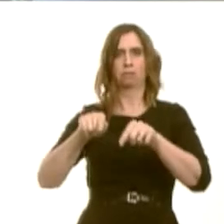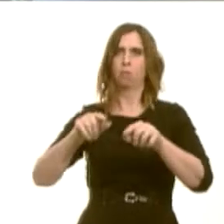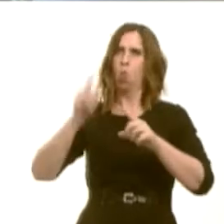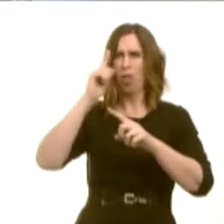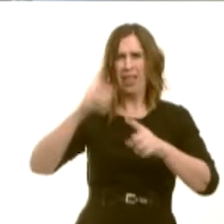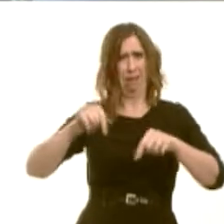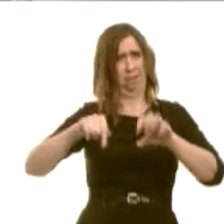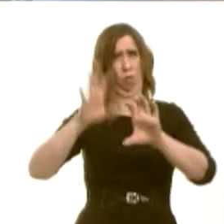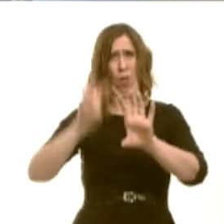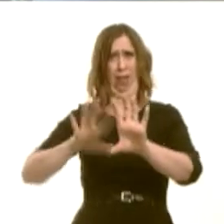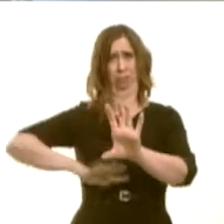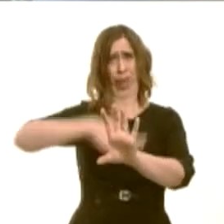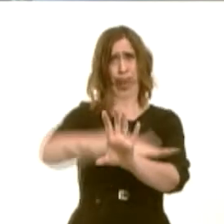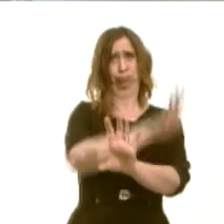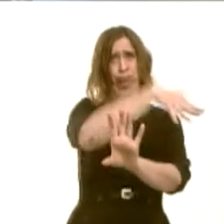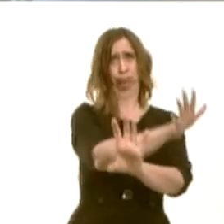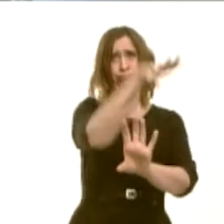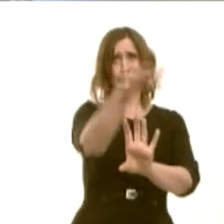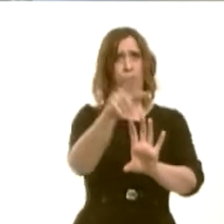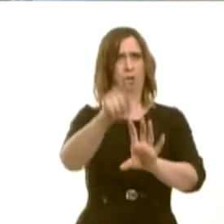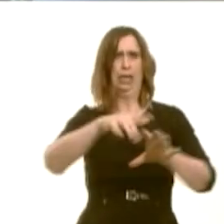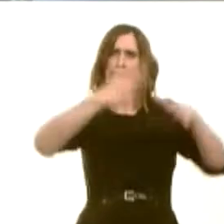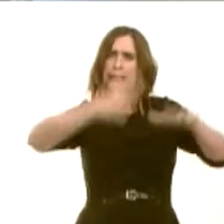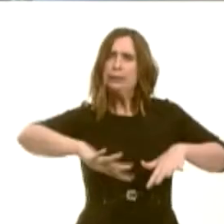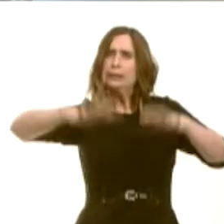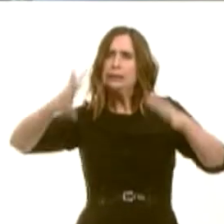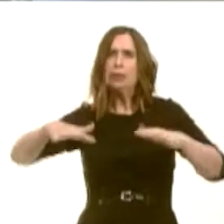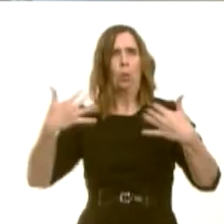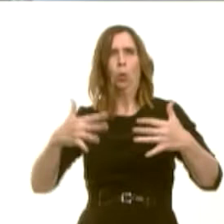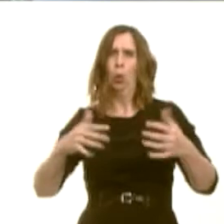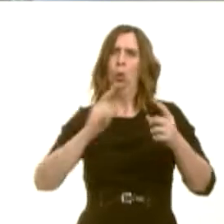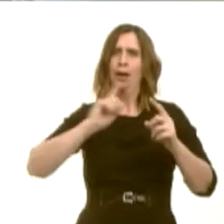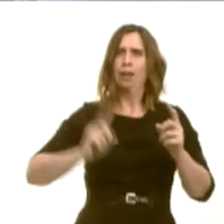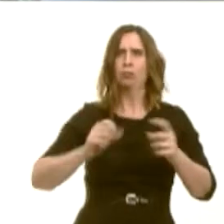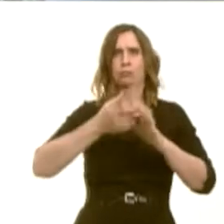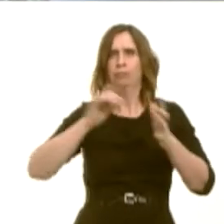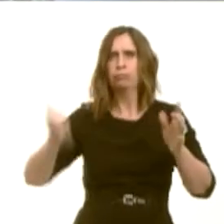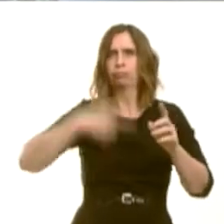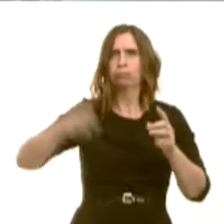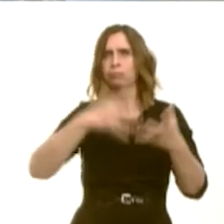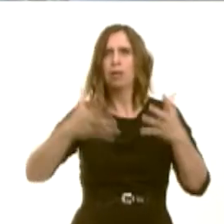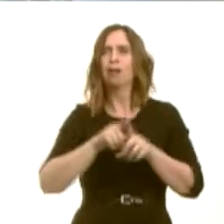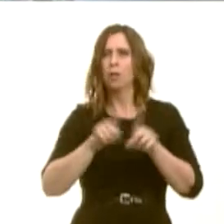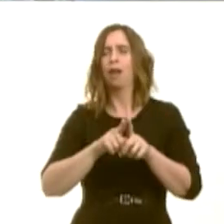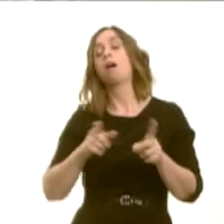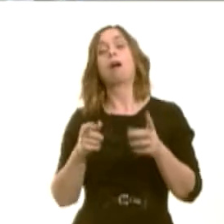potential that we have from powers from the sea. And thirdly, of course, having parity with Scotland as